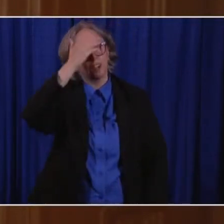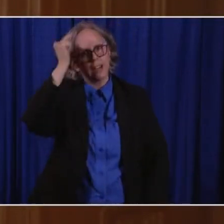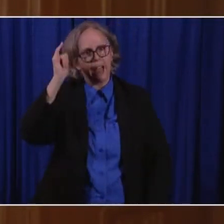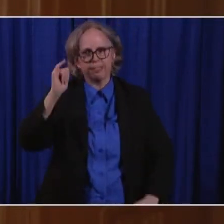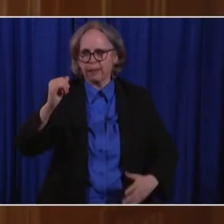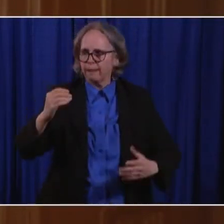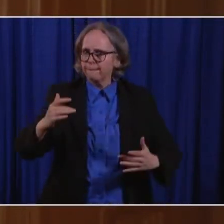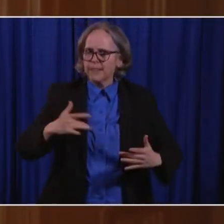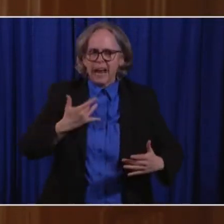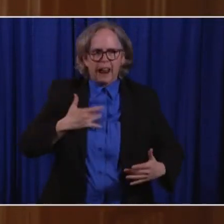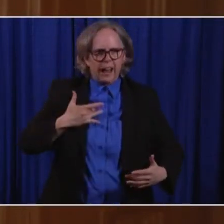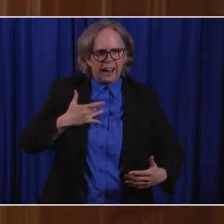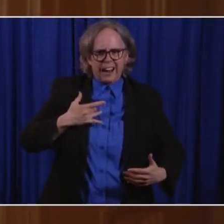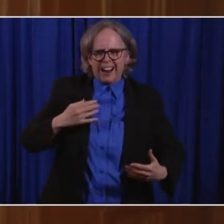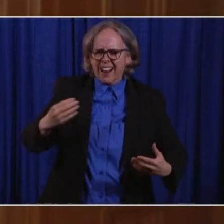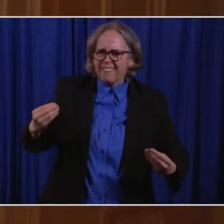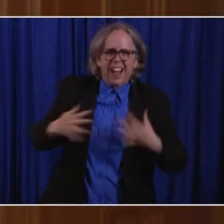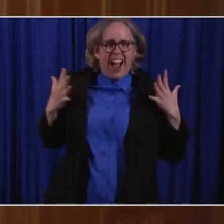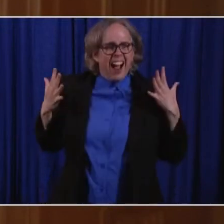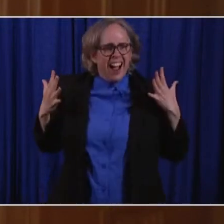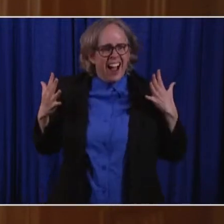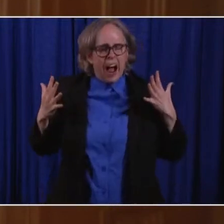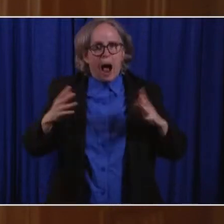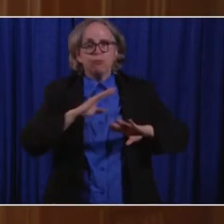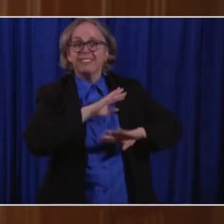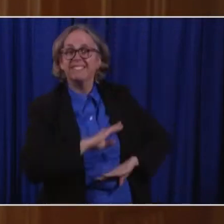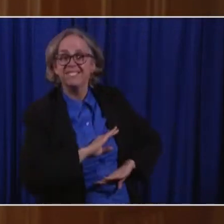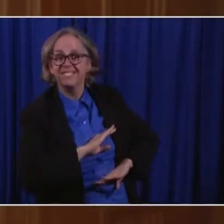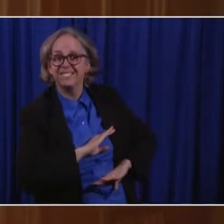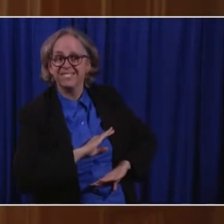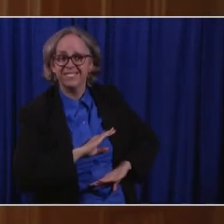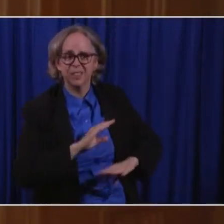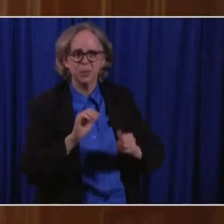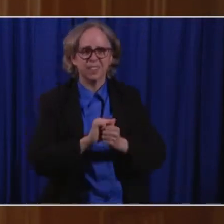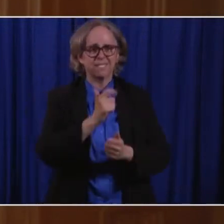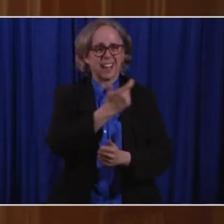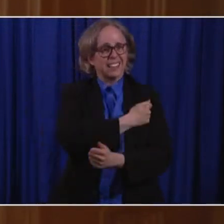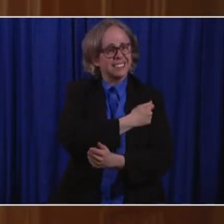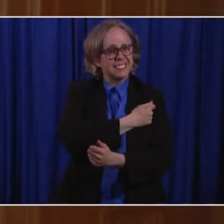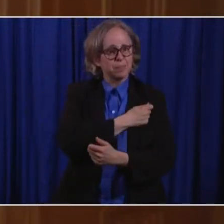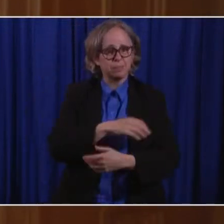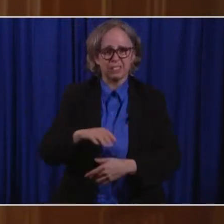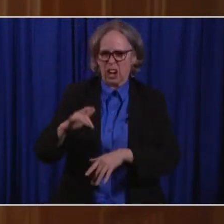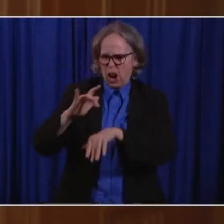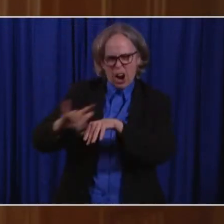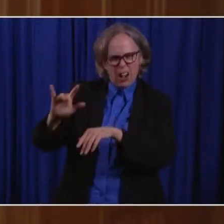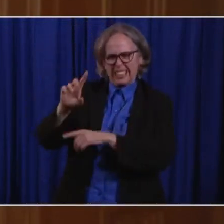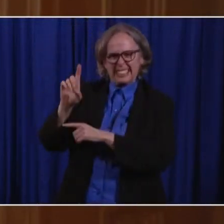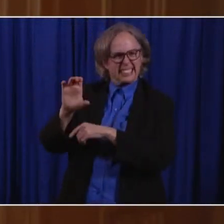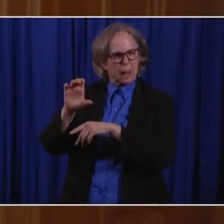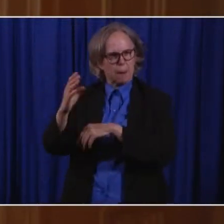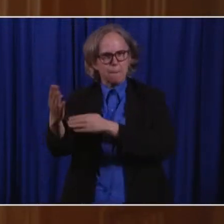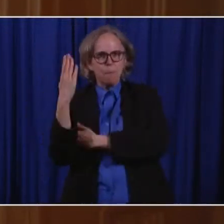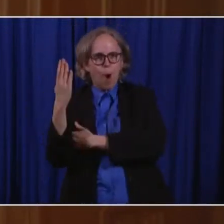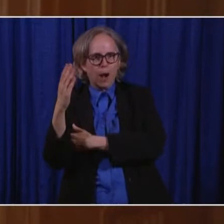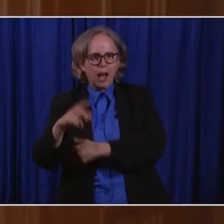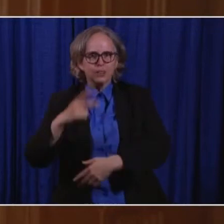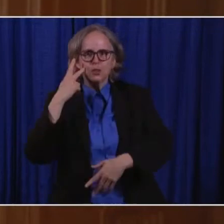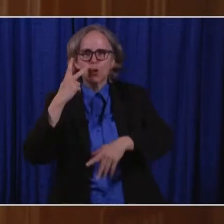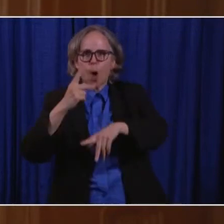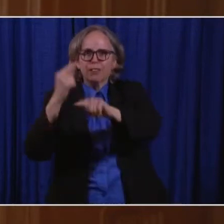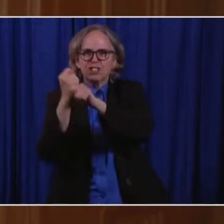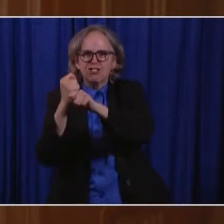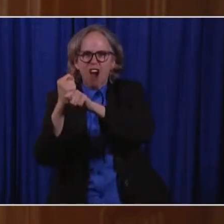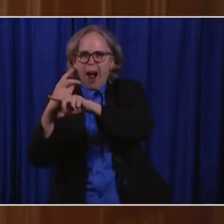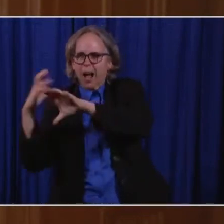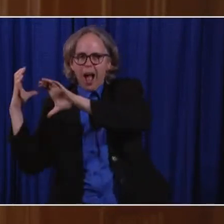and relief as early on a cold December morning, Fran and I watched a delivery truck bring the first